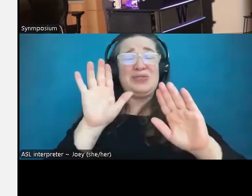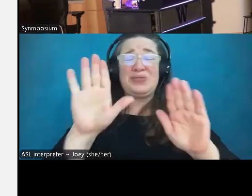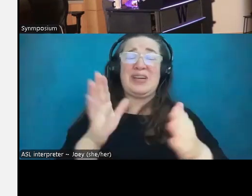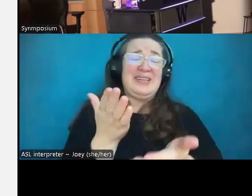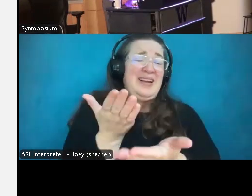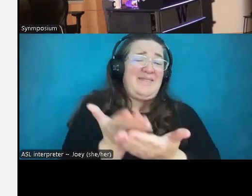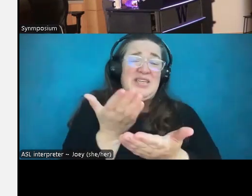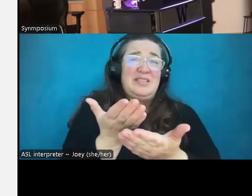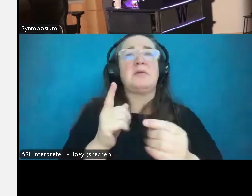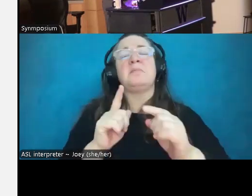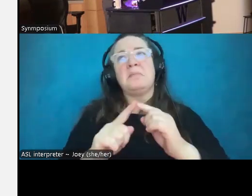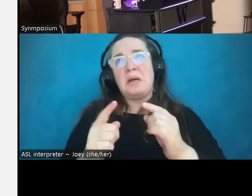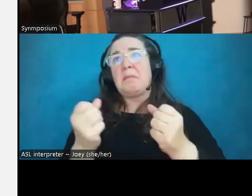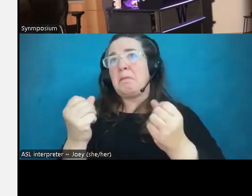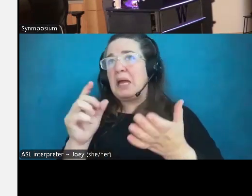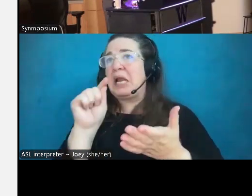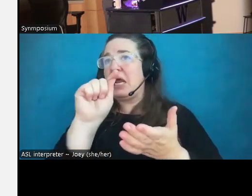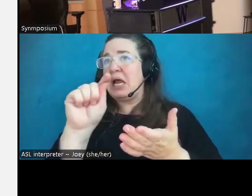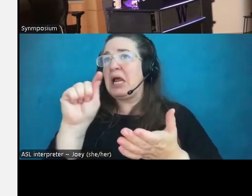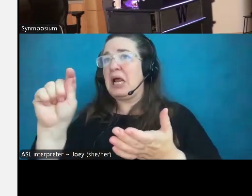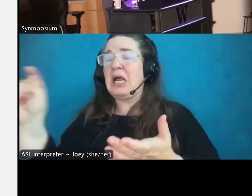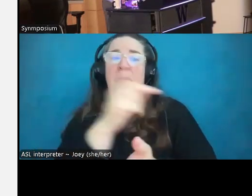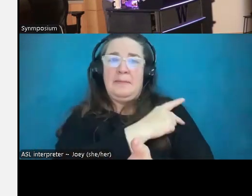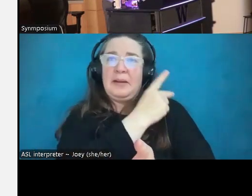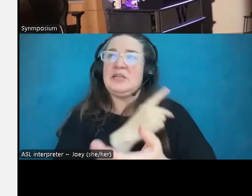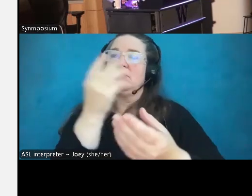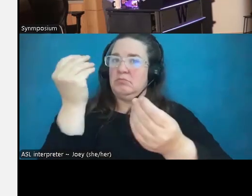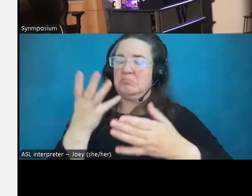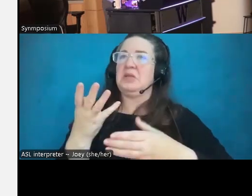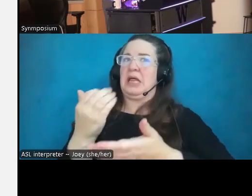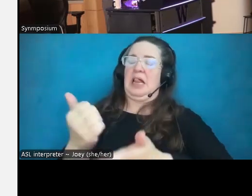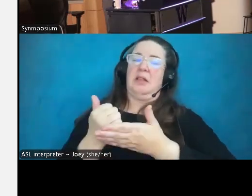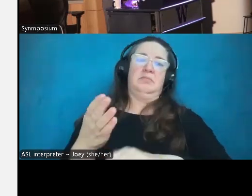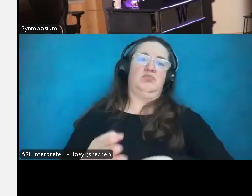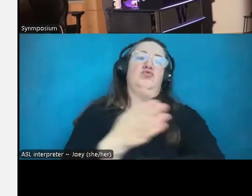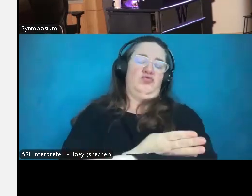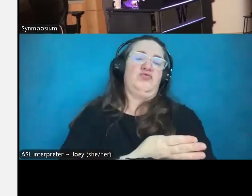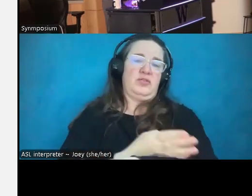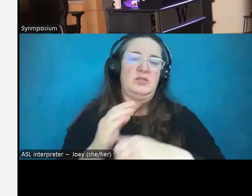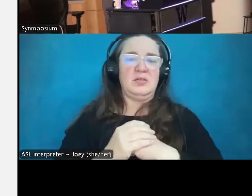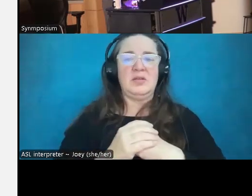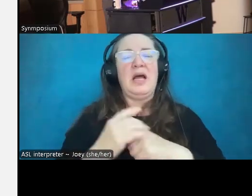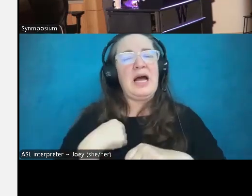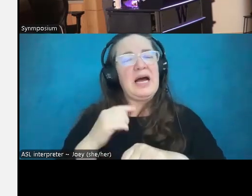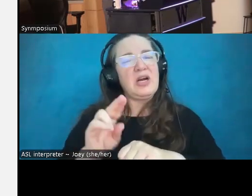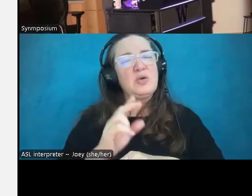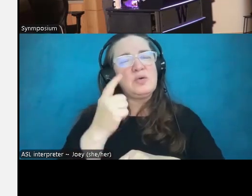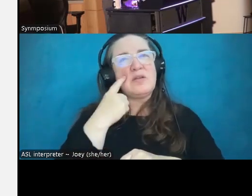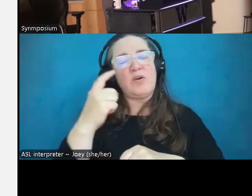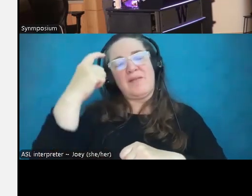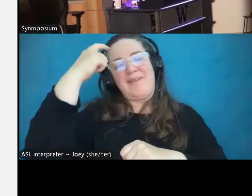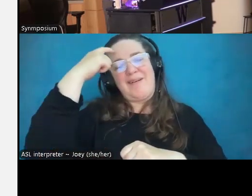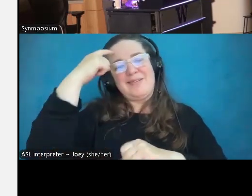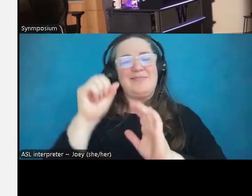a game changer. I tend to use it more for cognitive symptoms, although it does obviously help with fatigue.